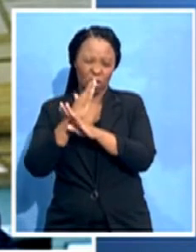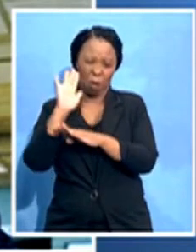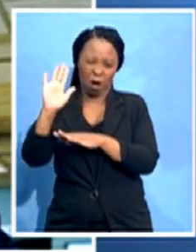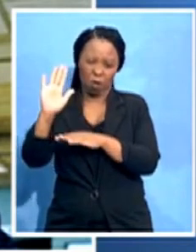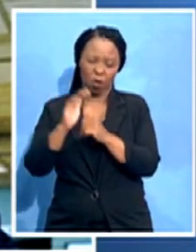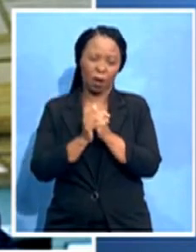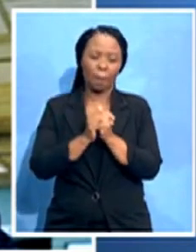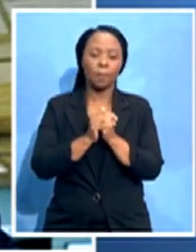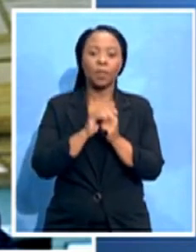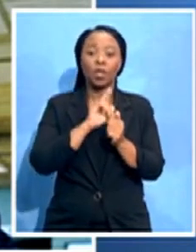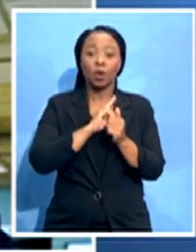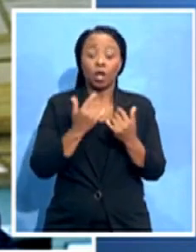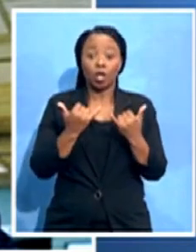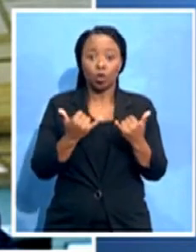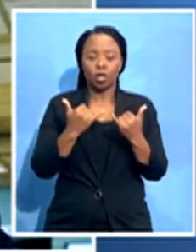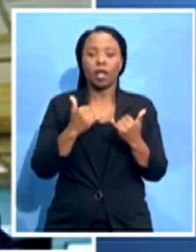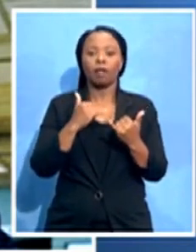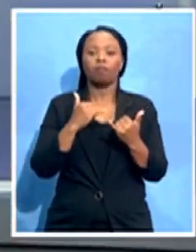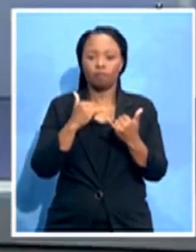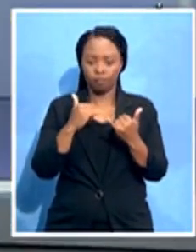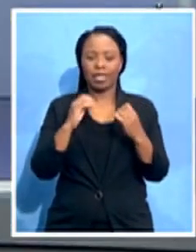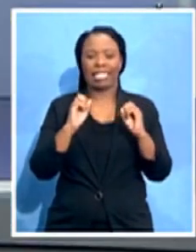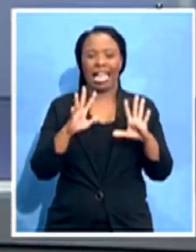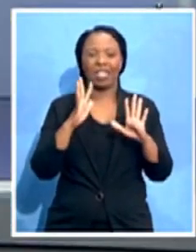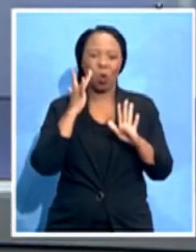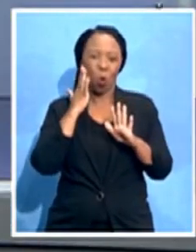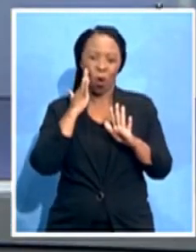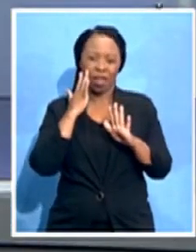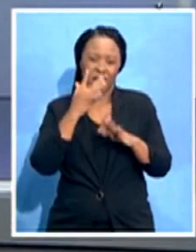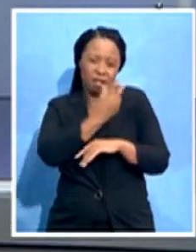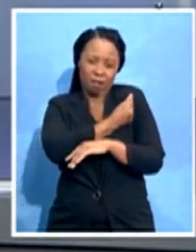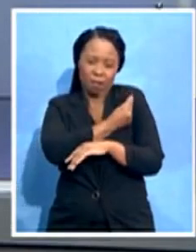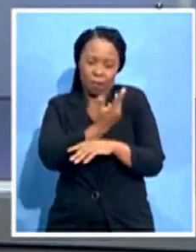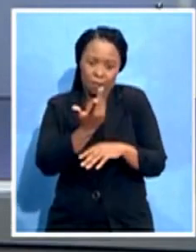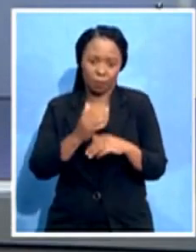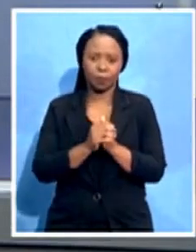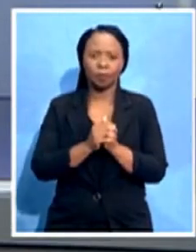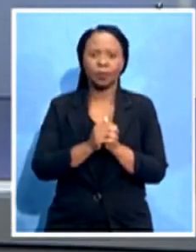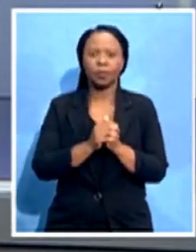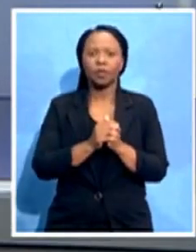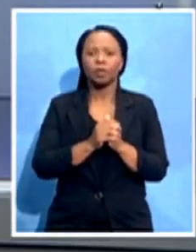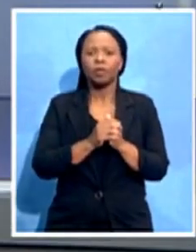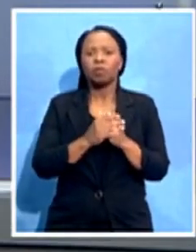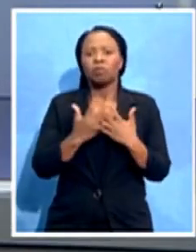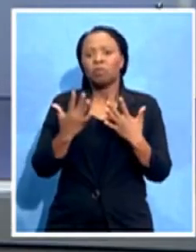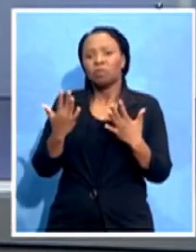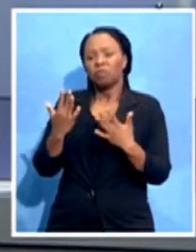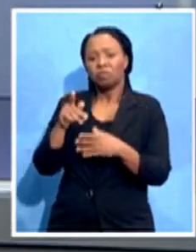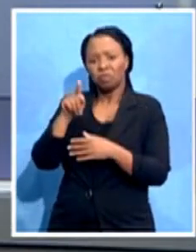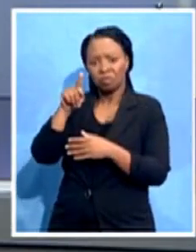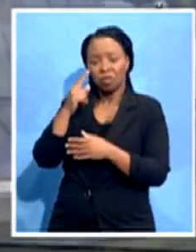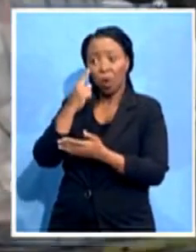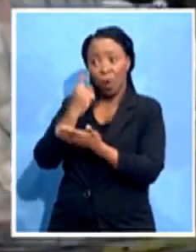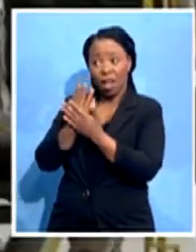vaccination will commence. Sophie, you witnessed firsthand the arrival of these vaccines in South Africa. What are